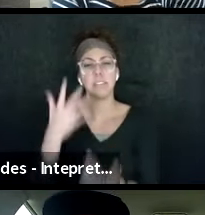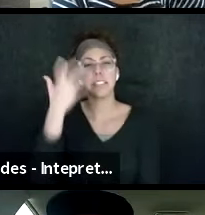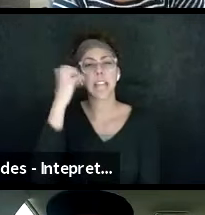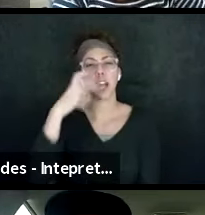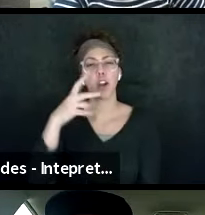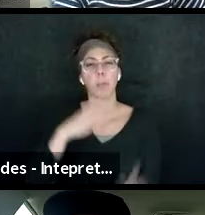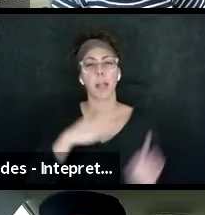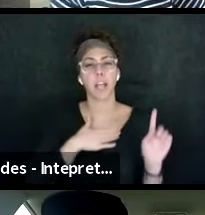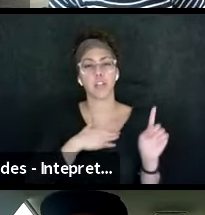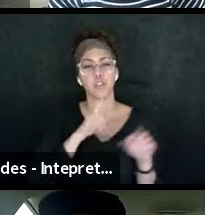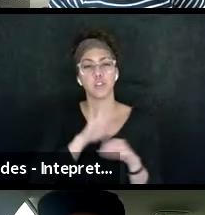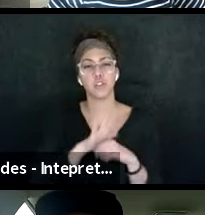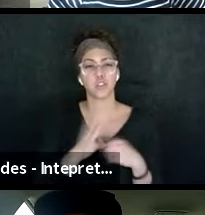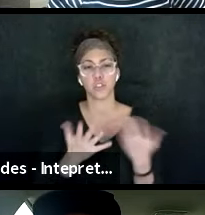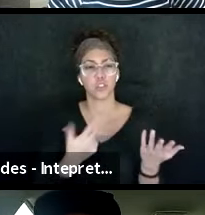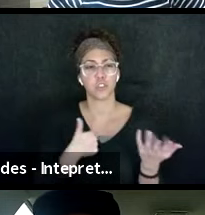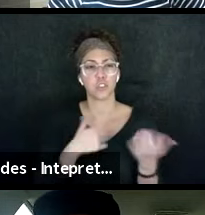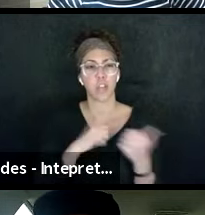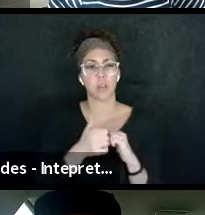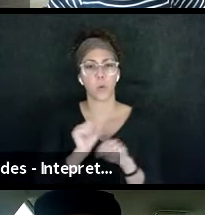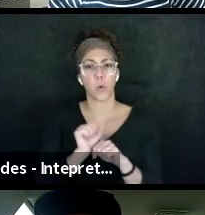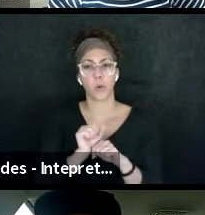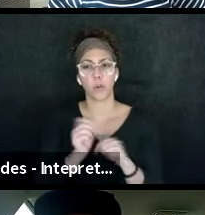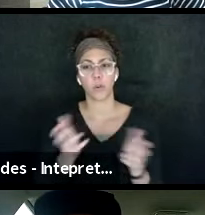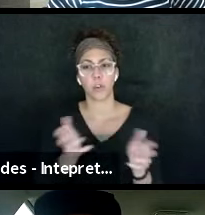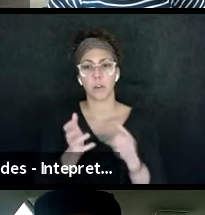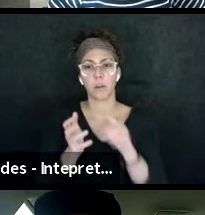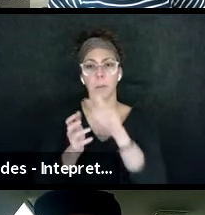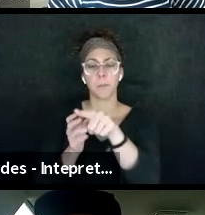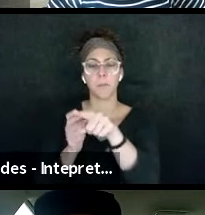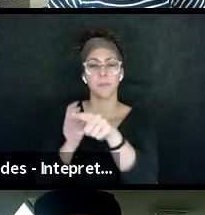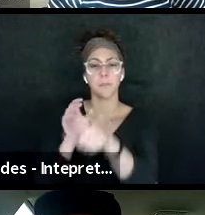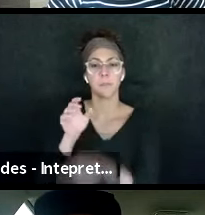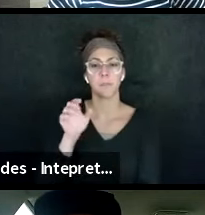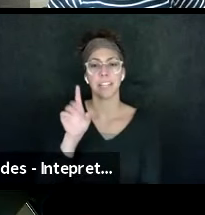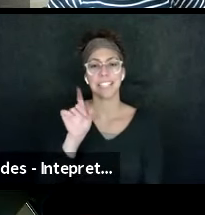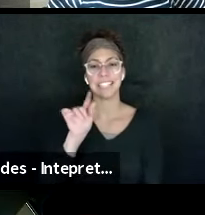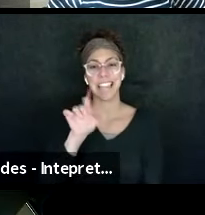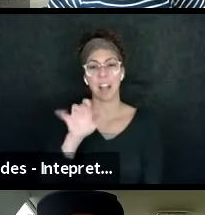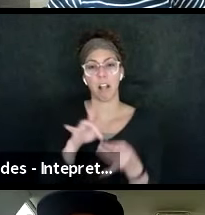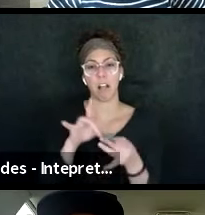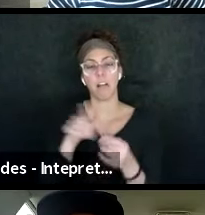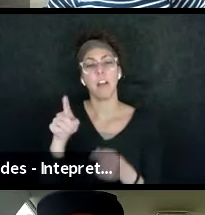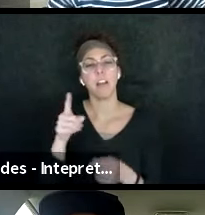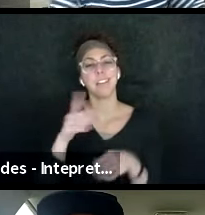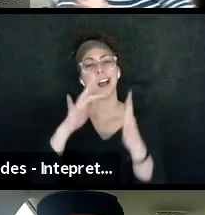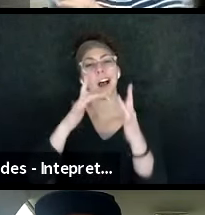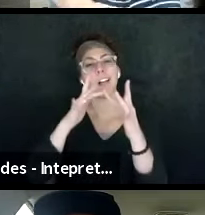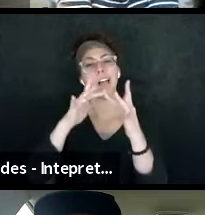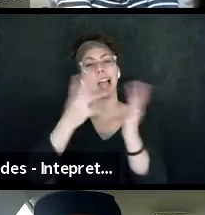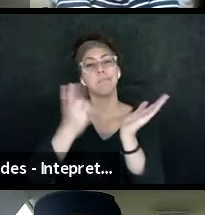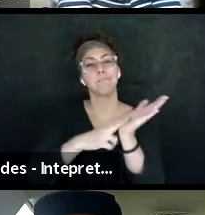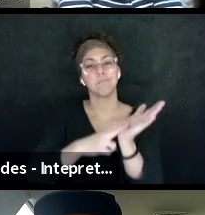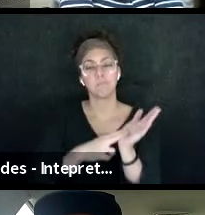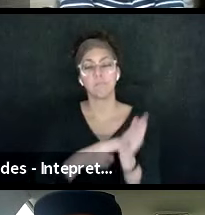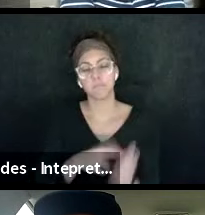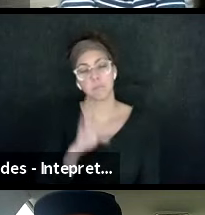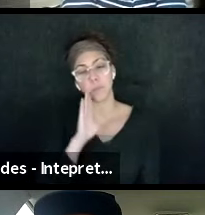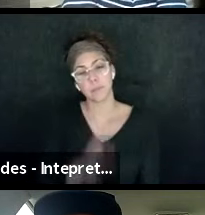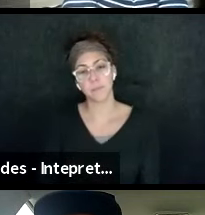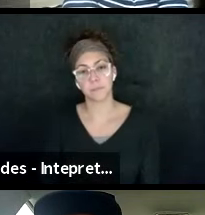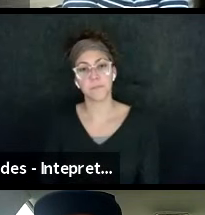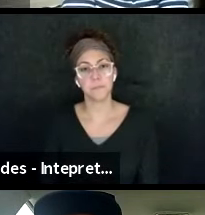Dale? What we're designing is an online signature process, and the hope is that we'll be able